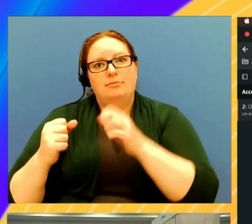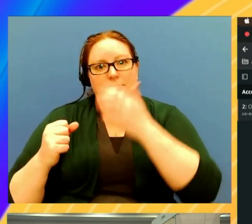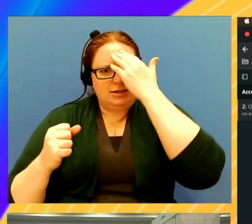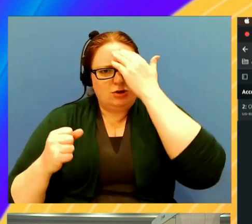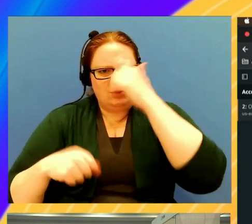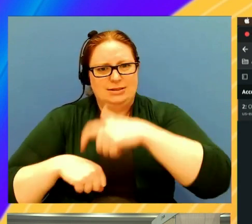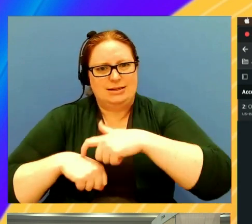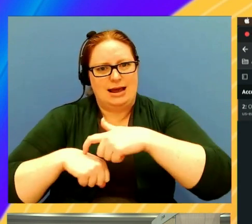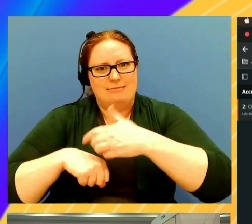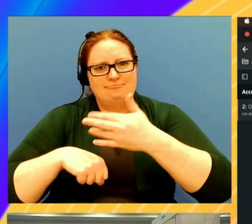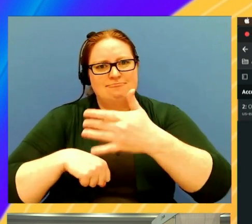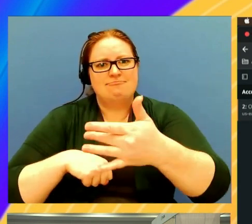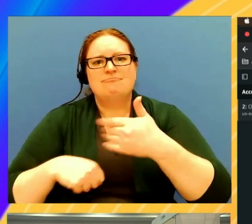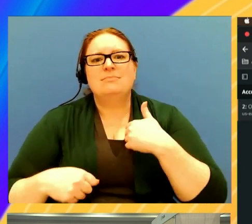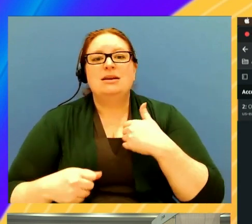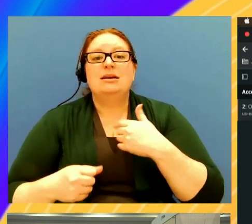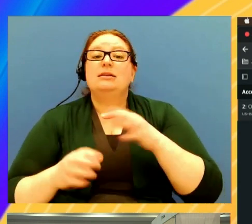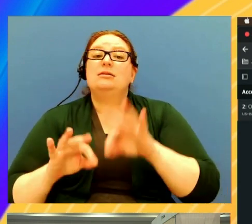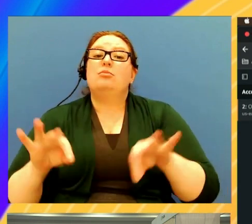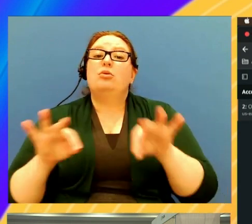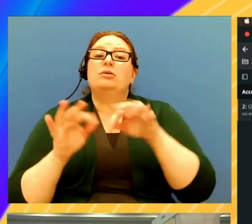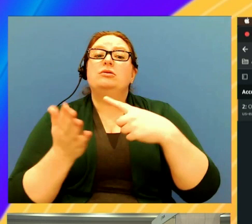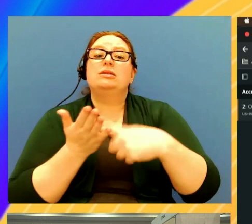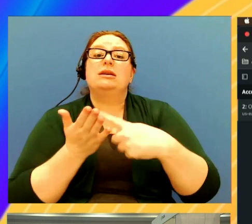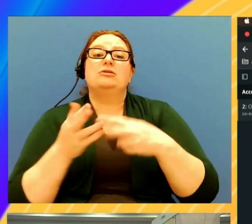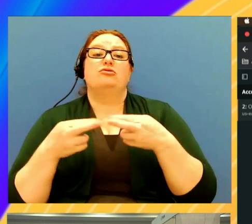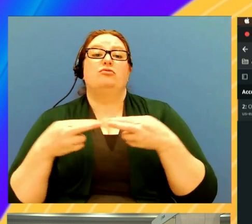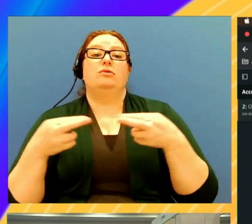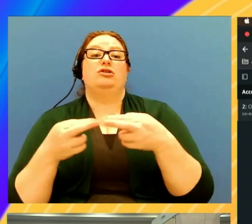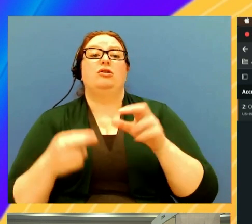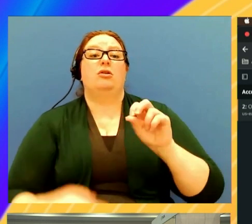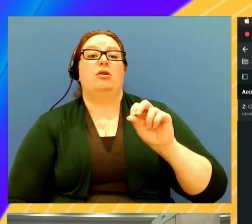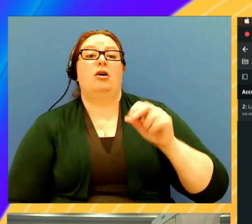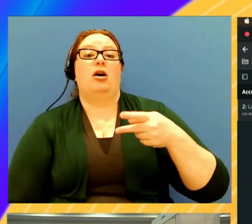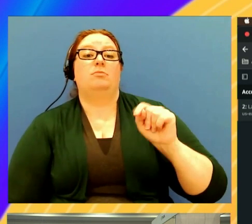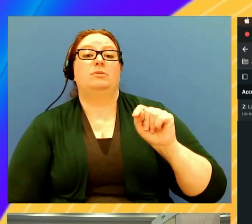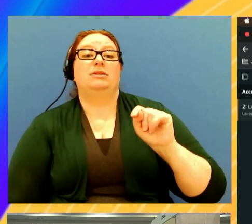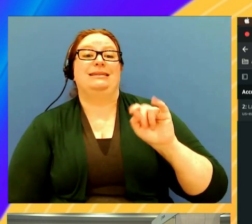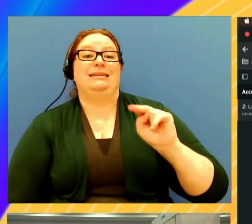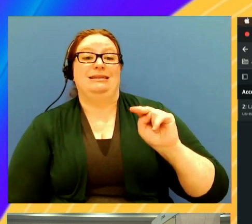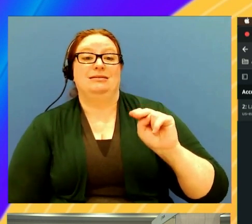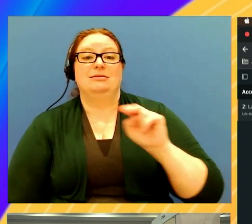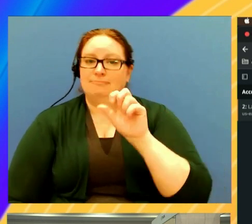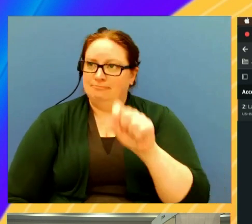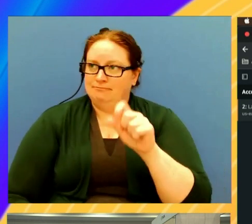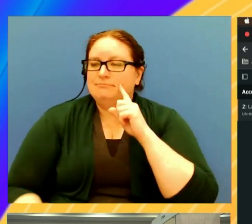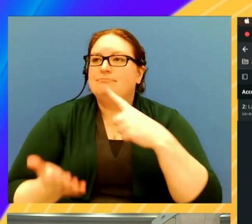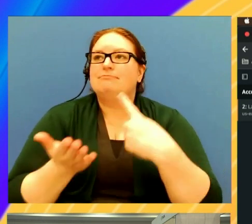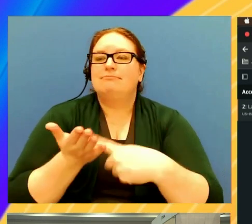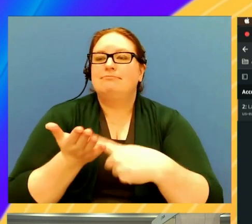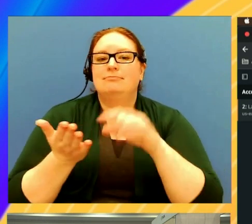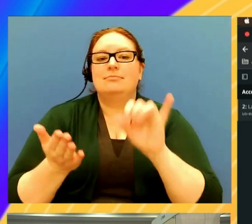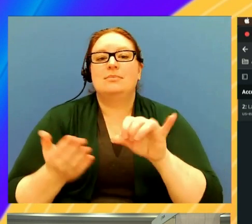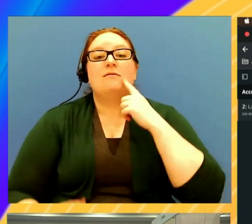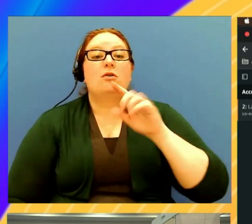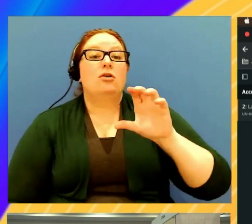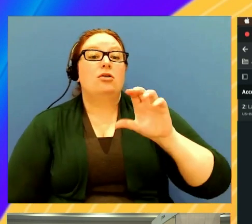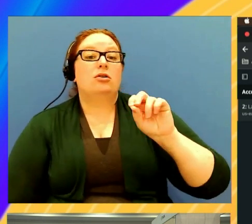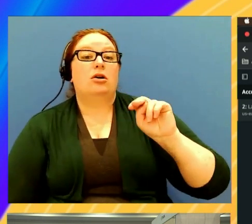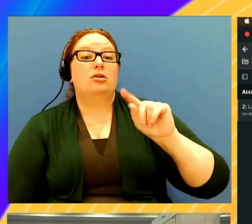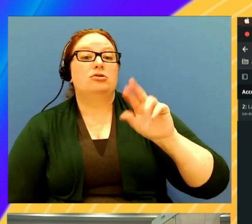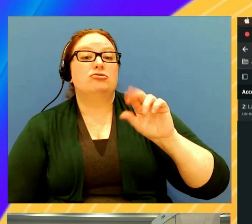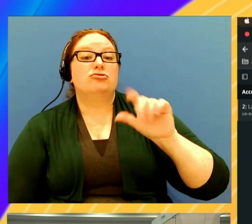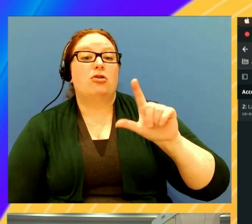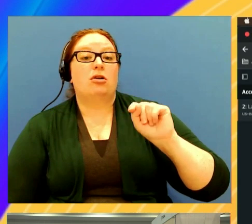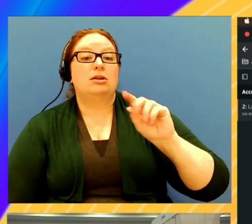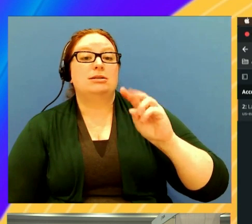to talk about region opt-in. Absolutely. Let's go ahead and cover that real quick. Absolutely. So on Control Tower, what you would do to